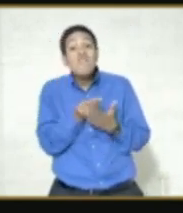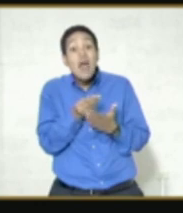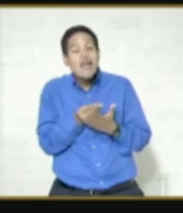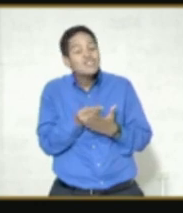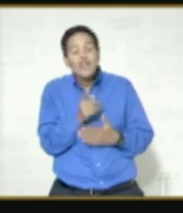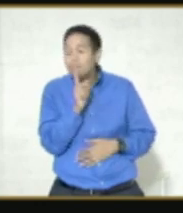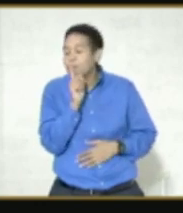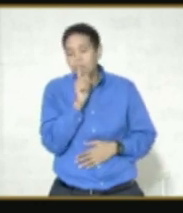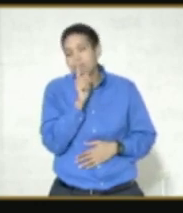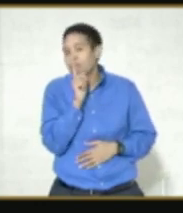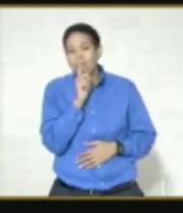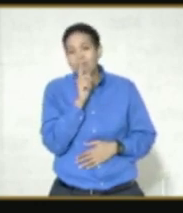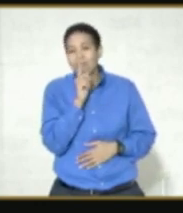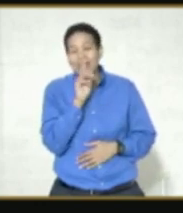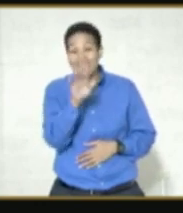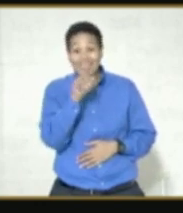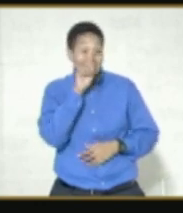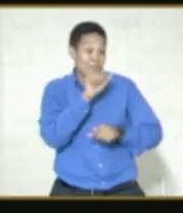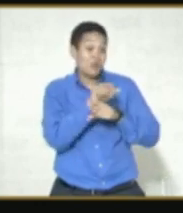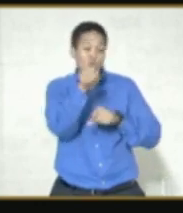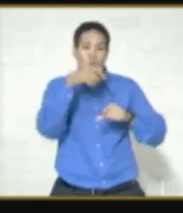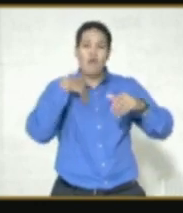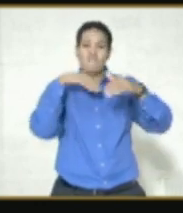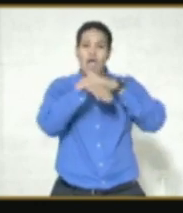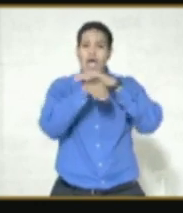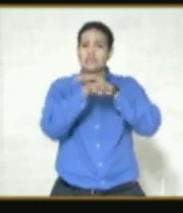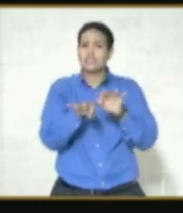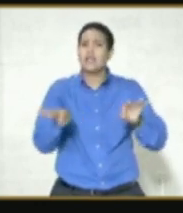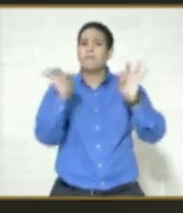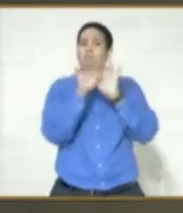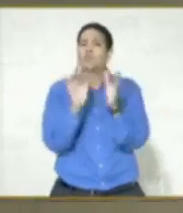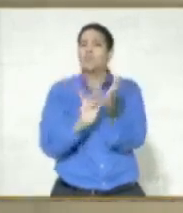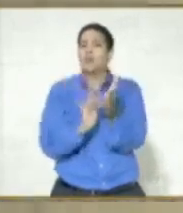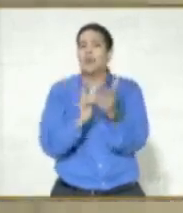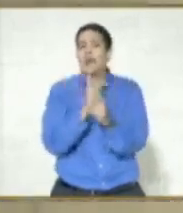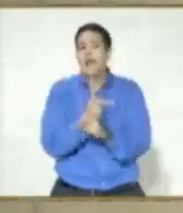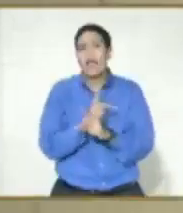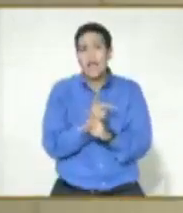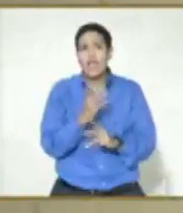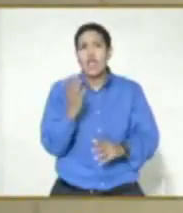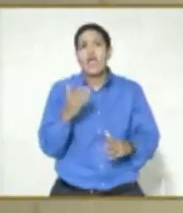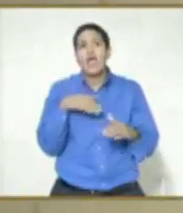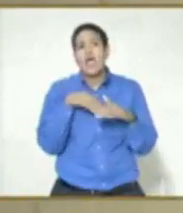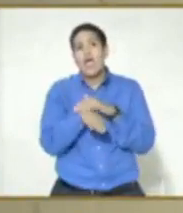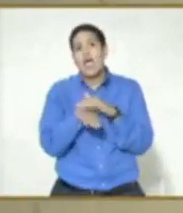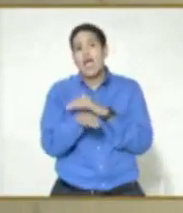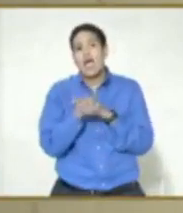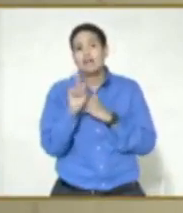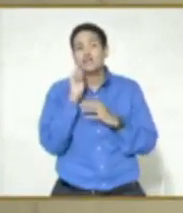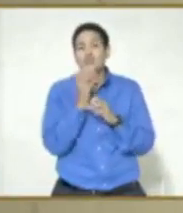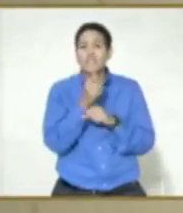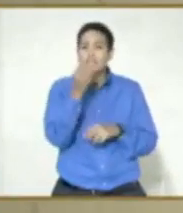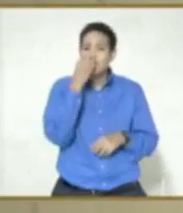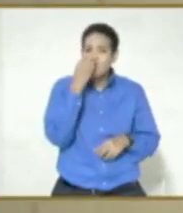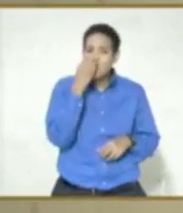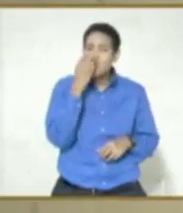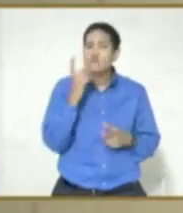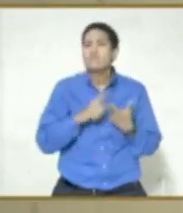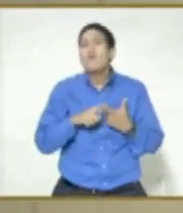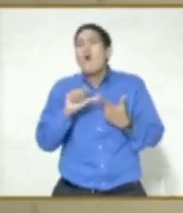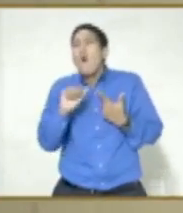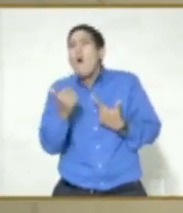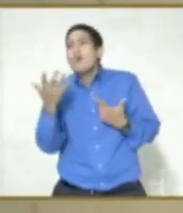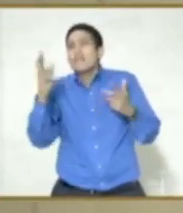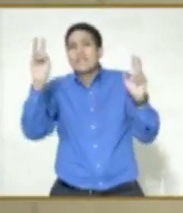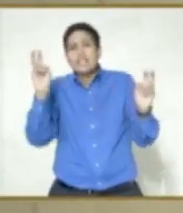to ensure that you have access to critical medical care, access to obtaining your groceries, and any other